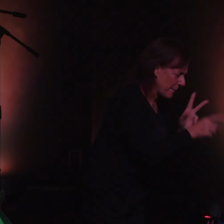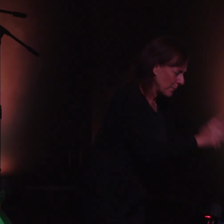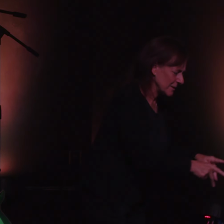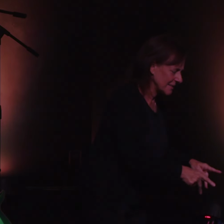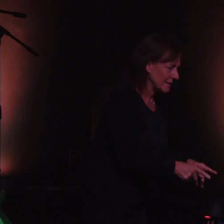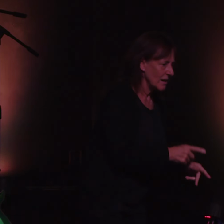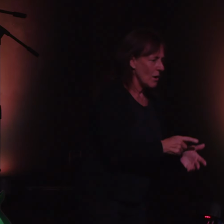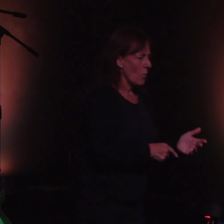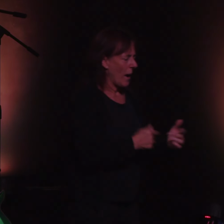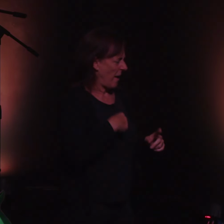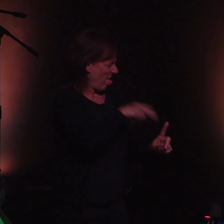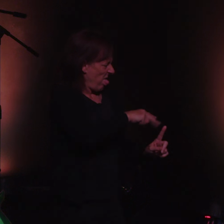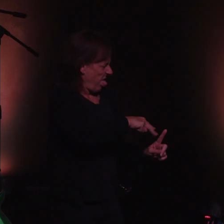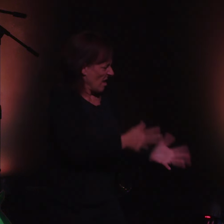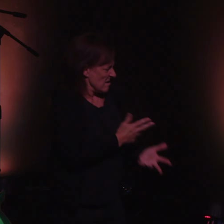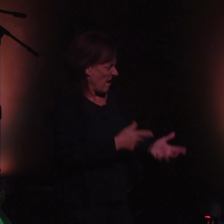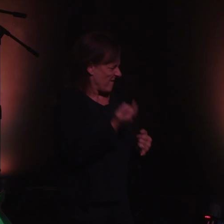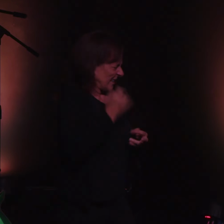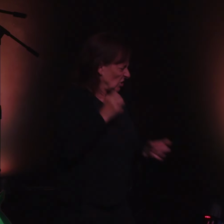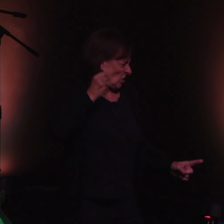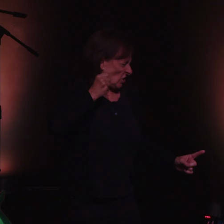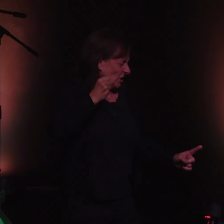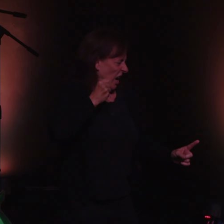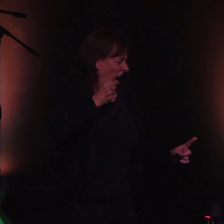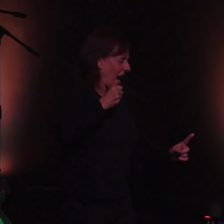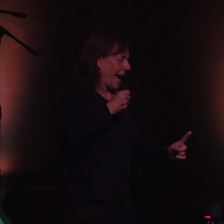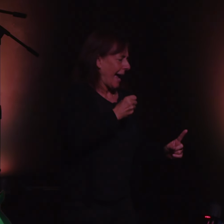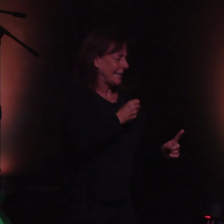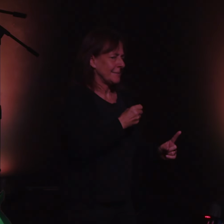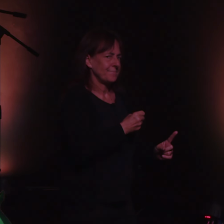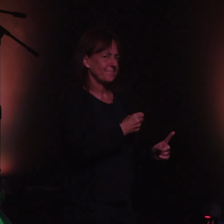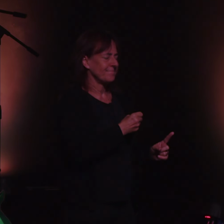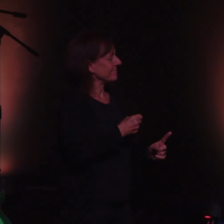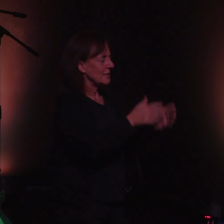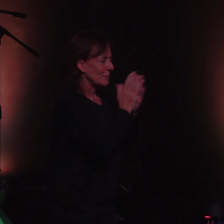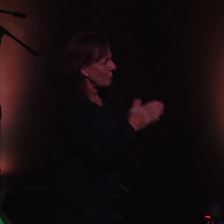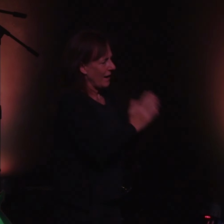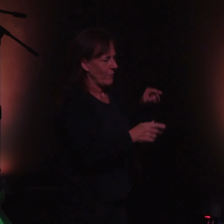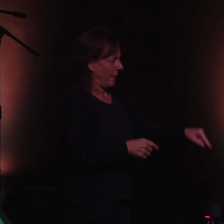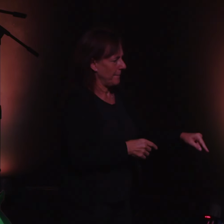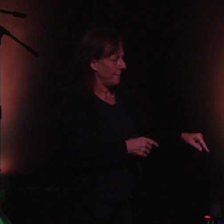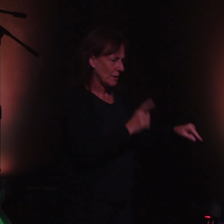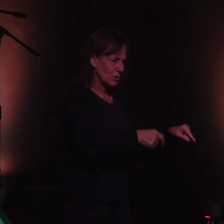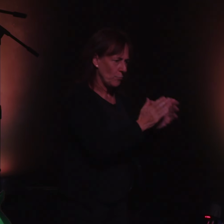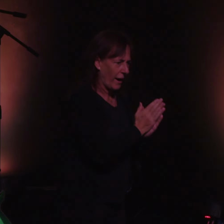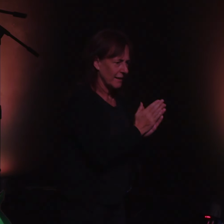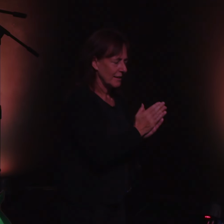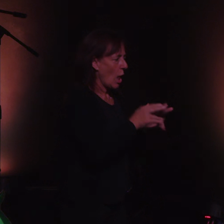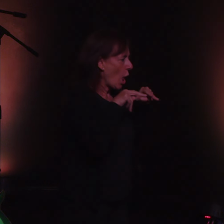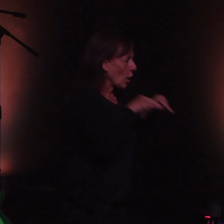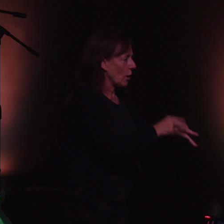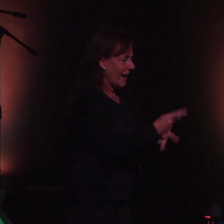me hating on them or wanting to, man, if I could just tell them the truth right now, what does no good? Look after